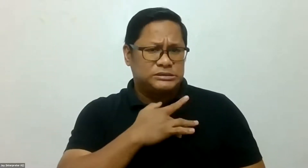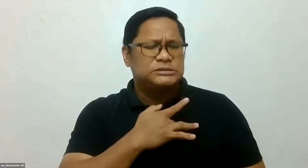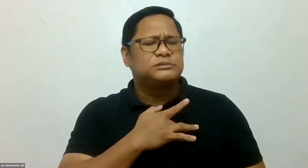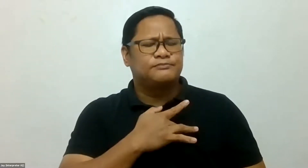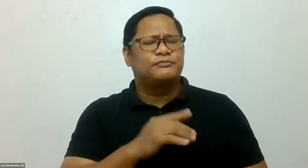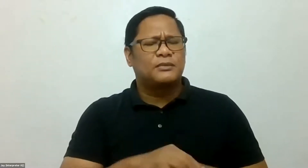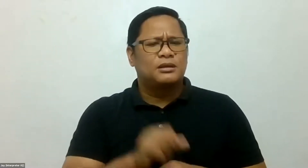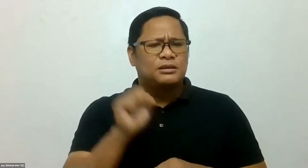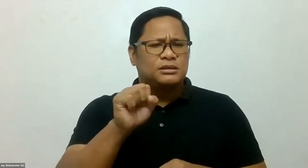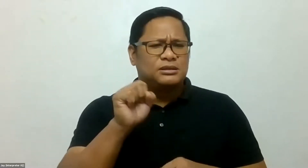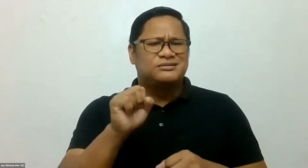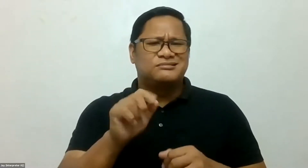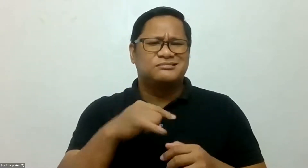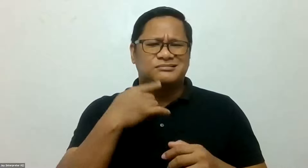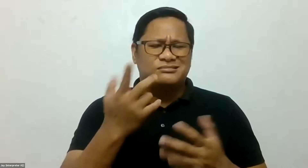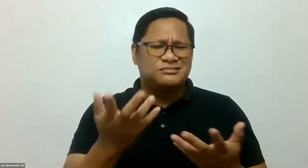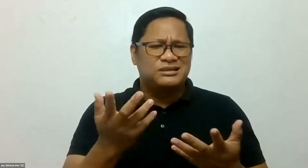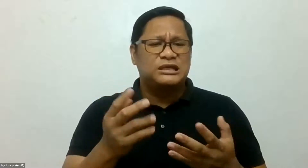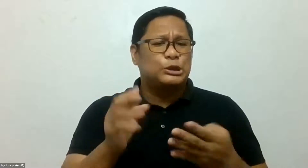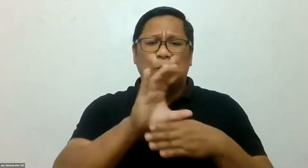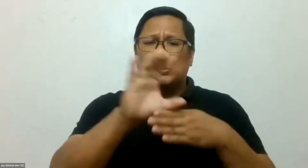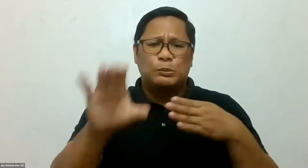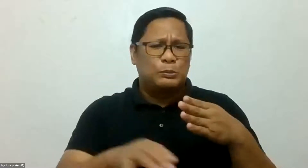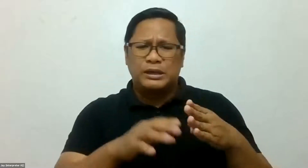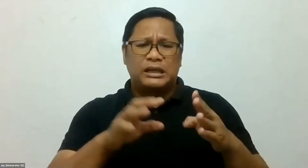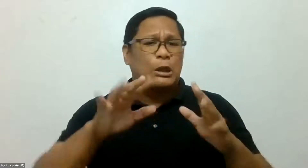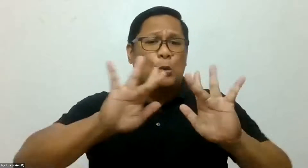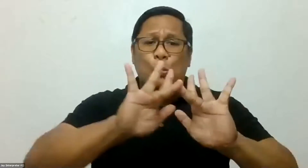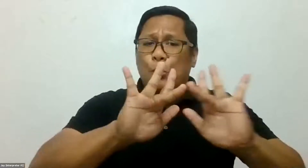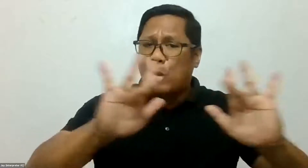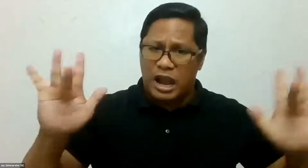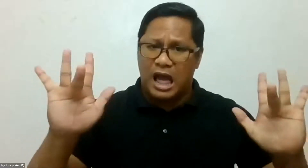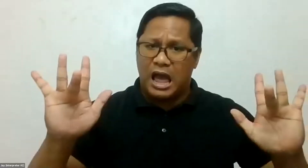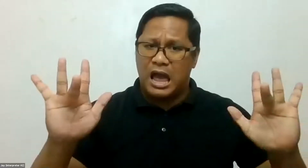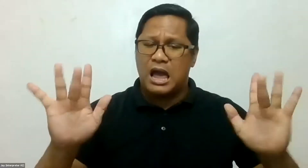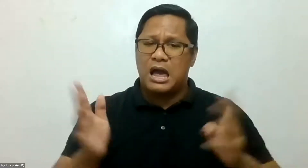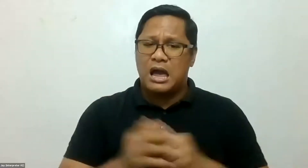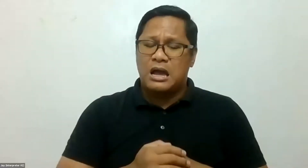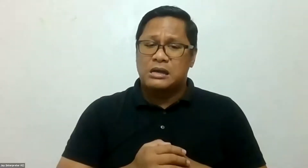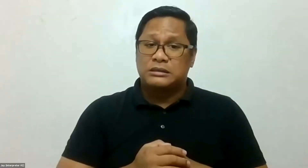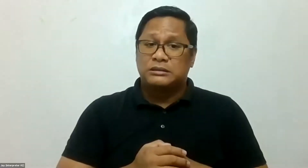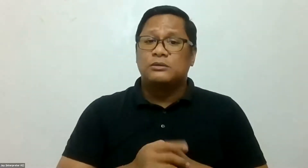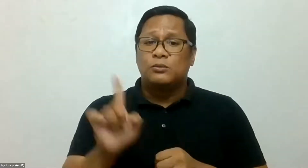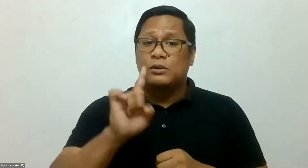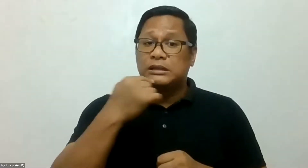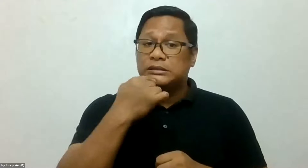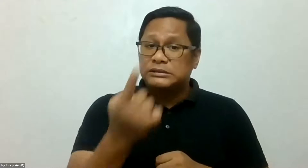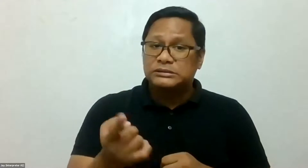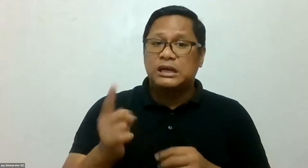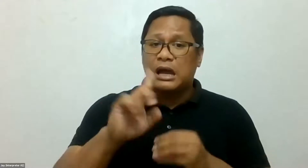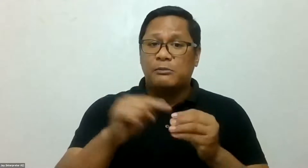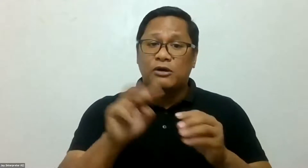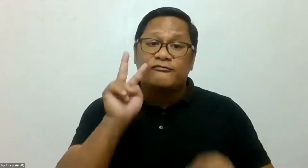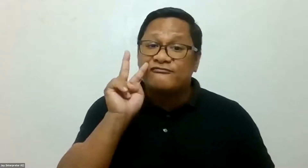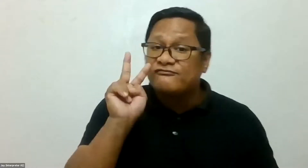been below the radar or completely absent in the radar is what I have mentioned about